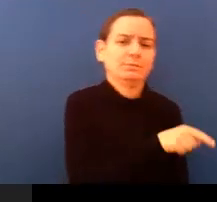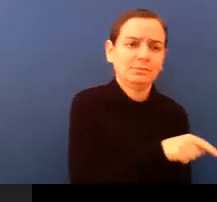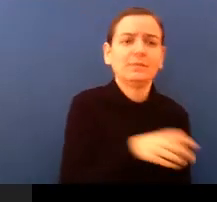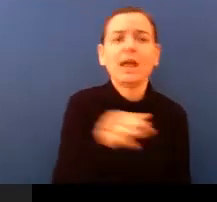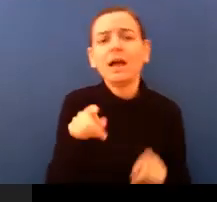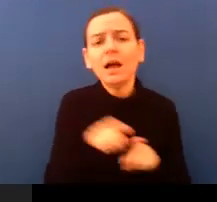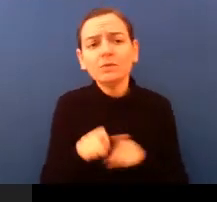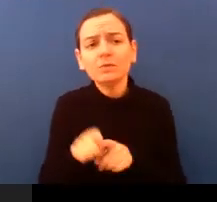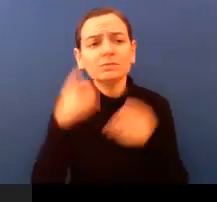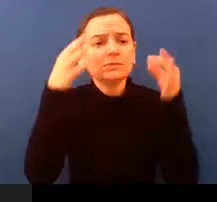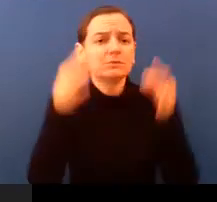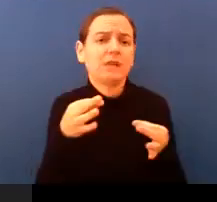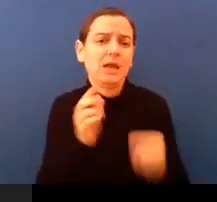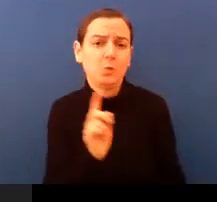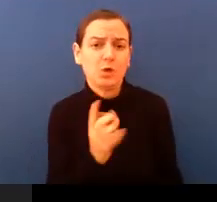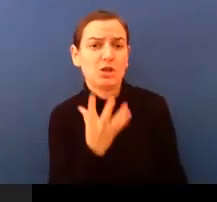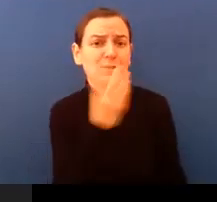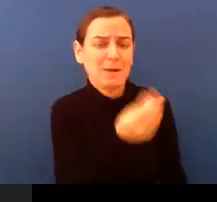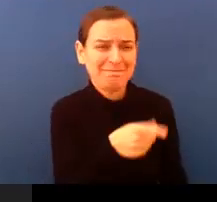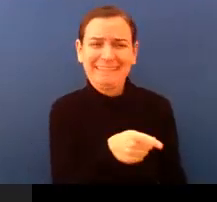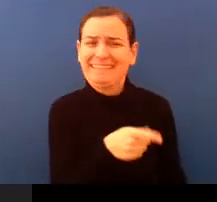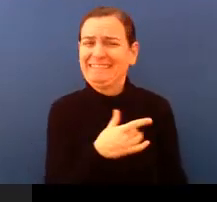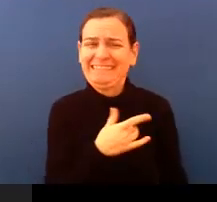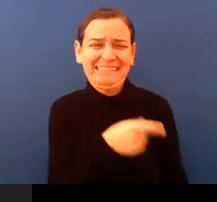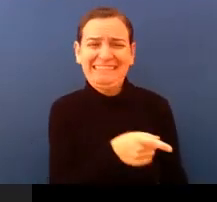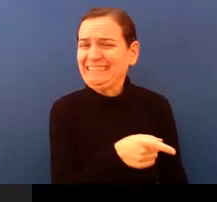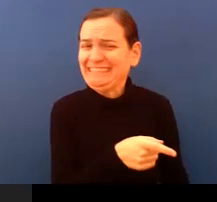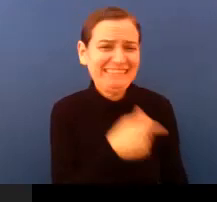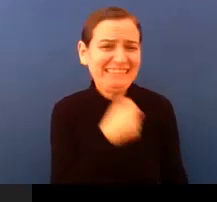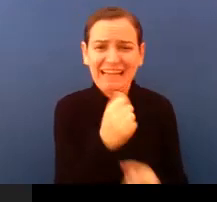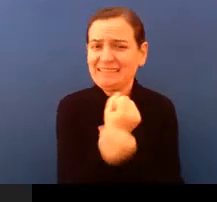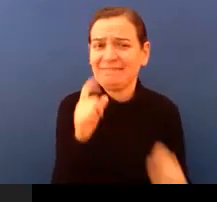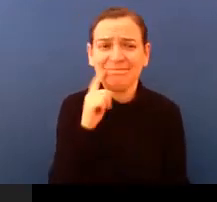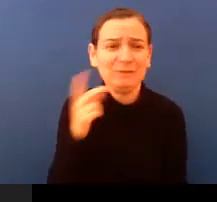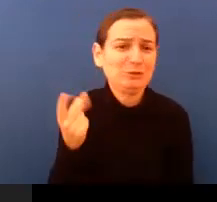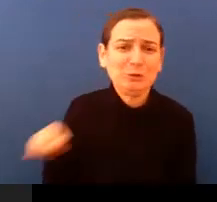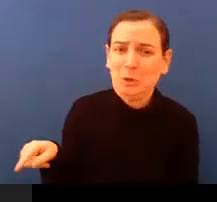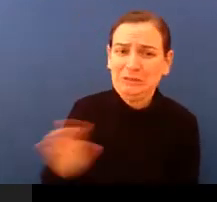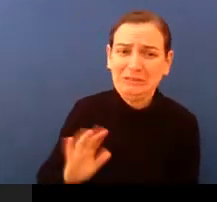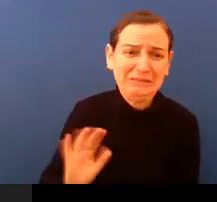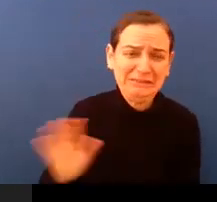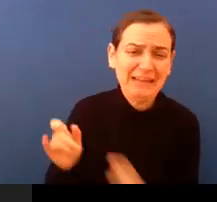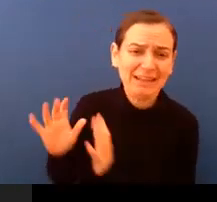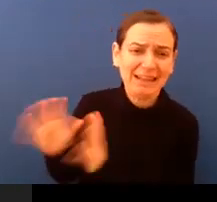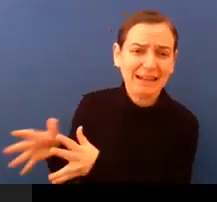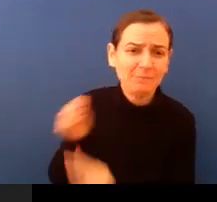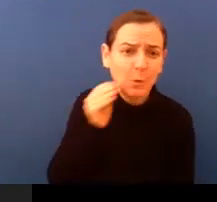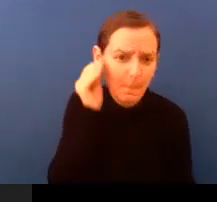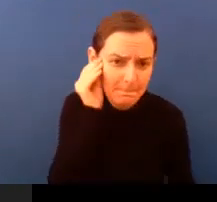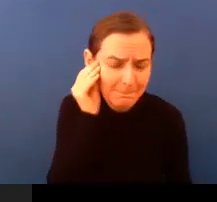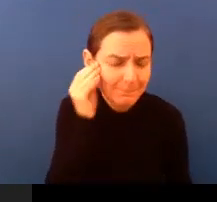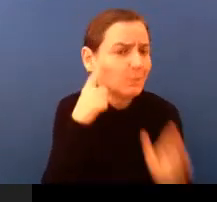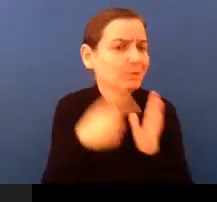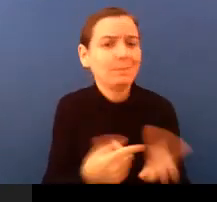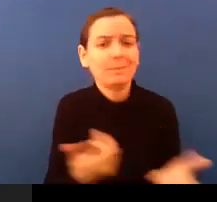dog. Because you can take your dog with you, it doesn't mean you should. So you need to decide what's